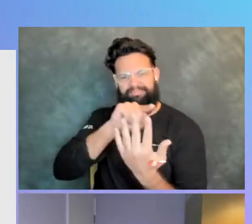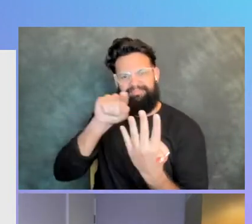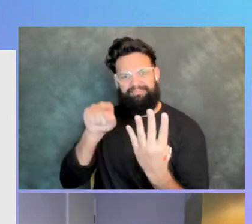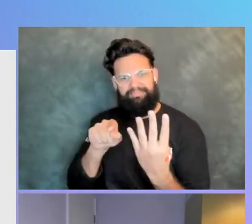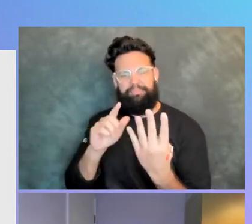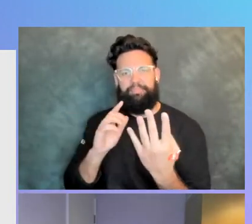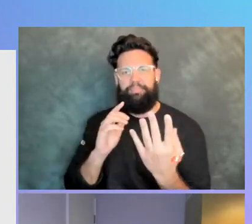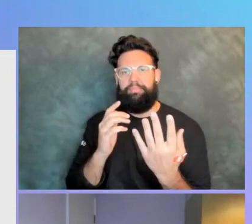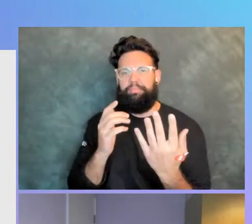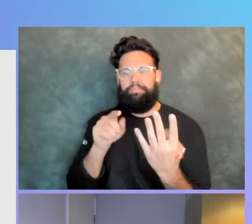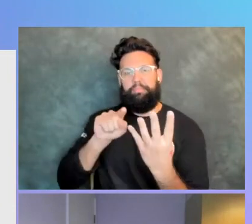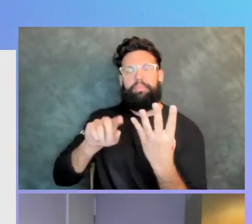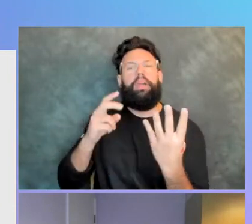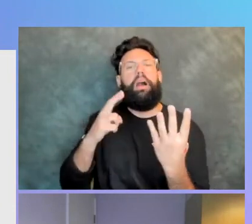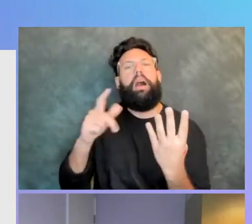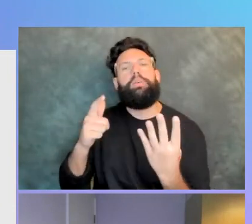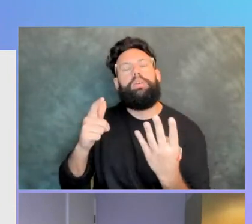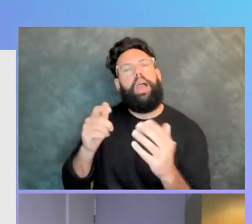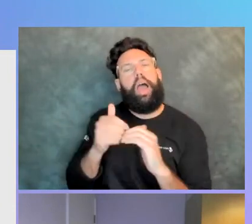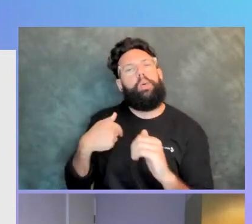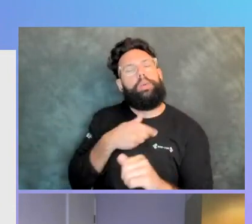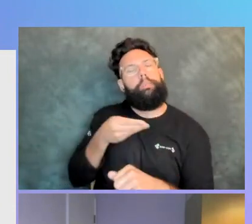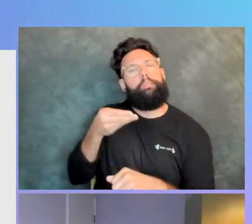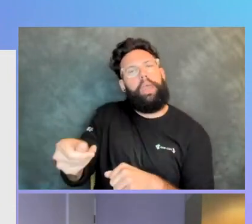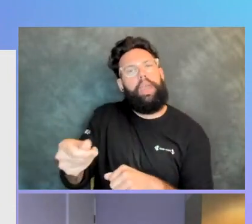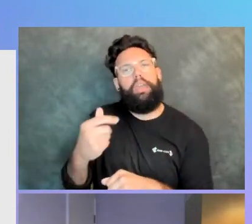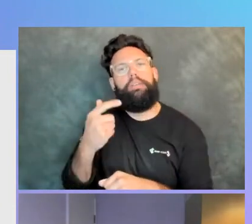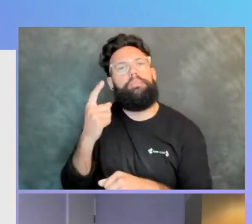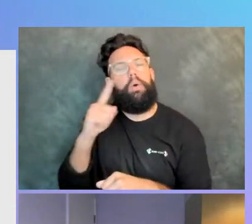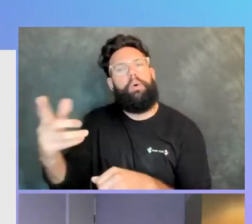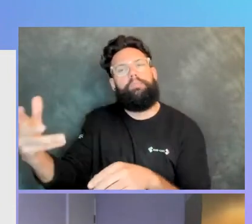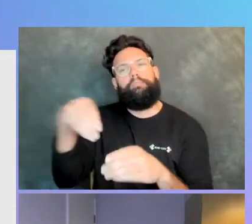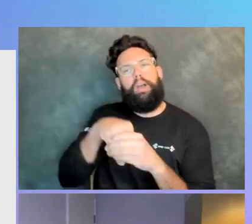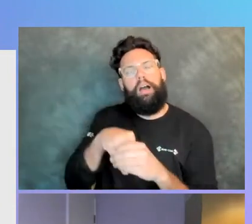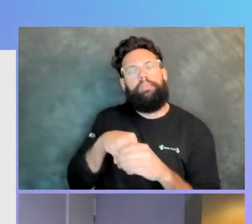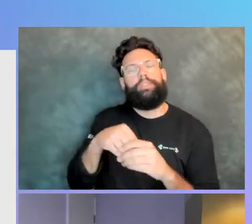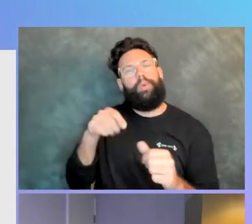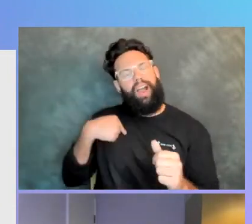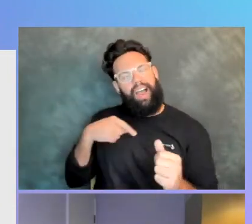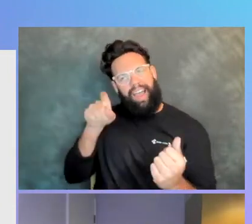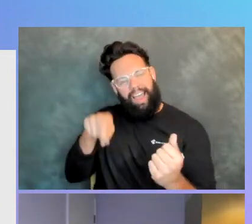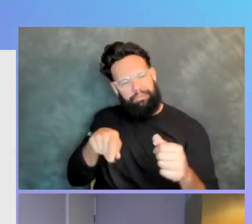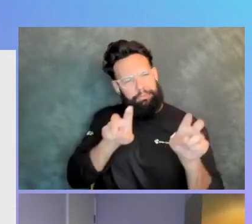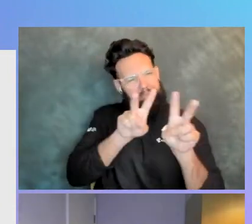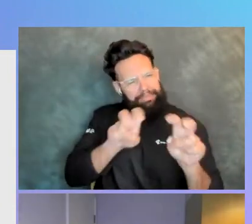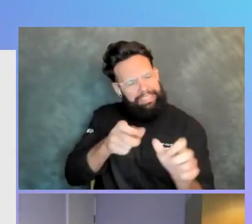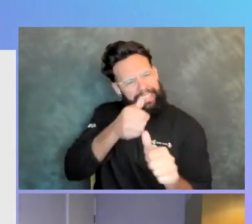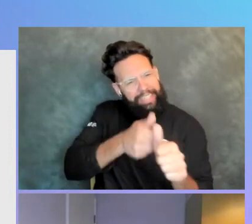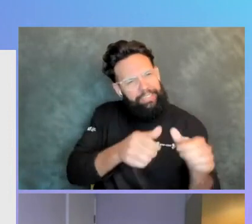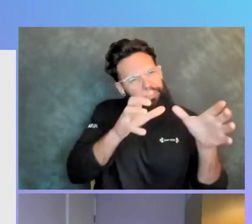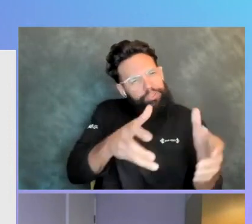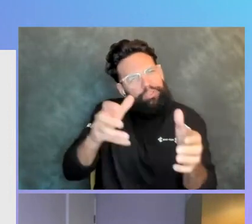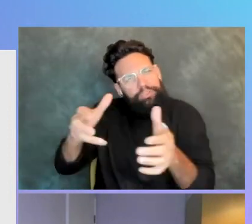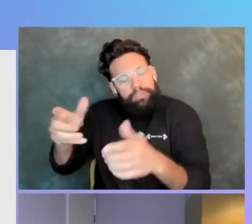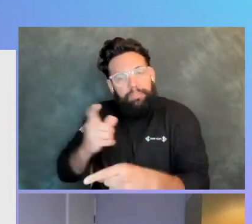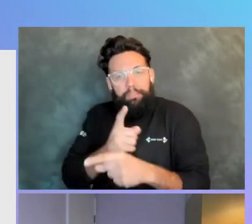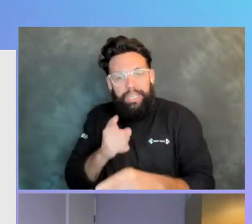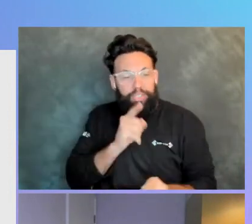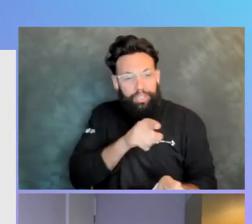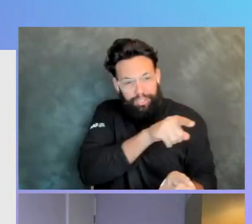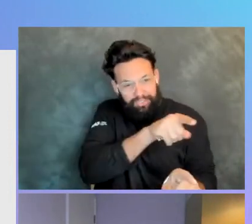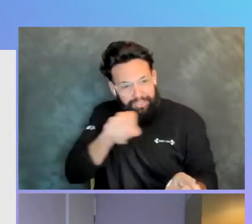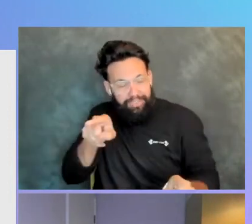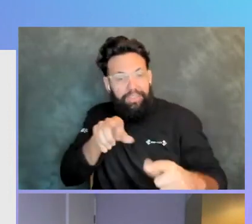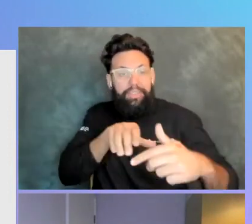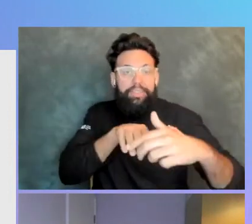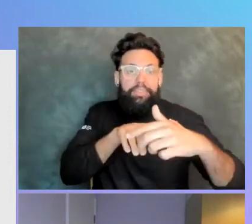of our incentive payment platform. I assessed each of these across keyboard navigation, screen reader experience, color contrast,